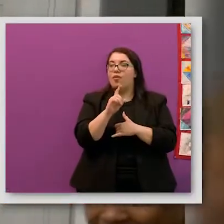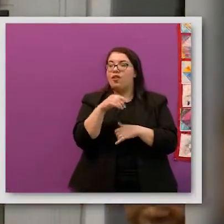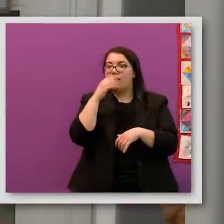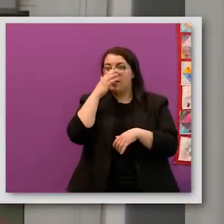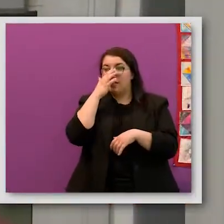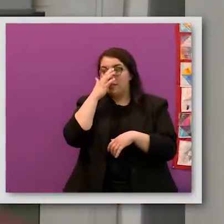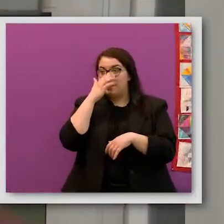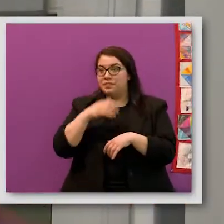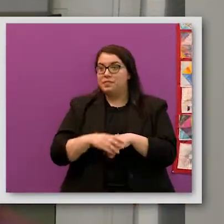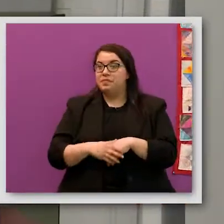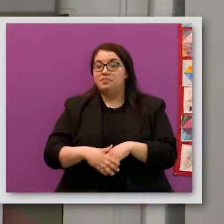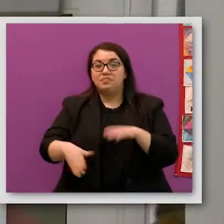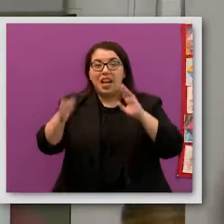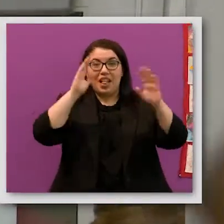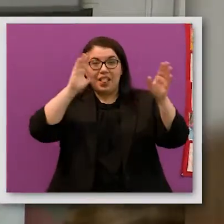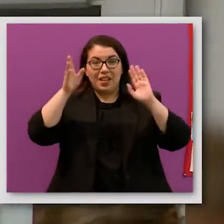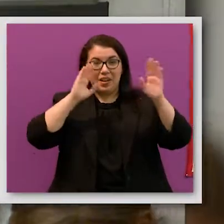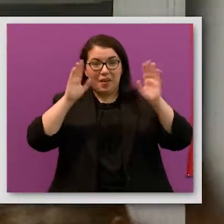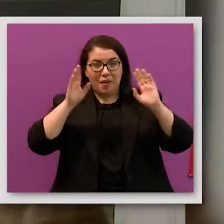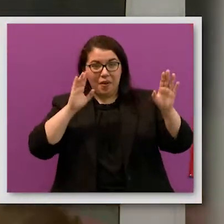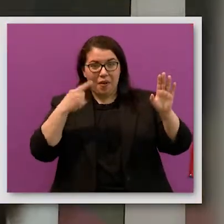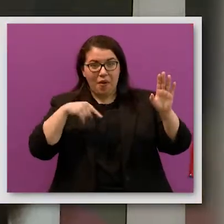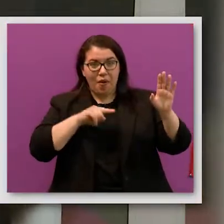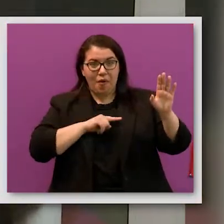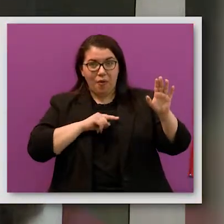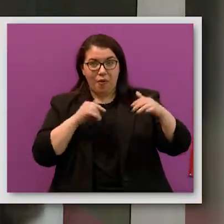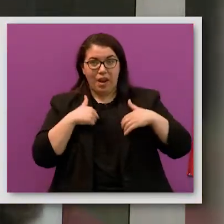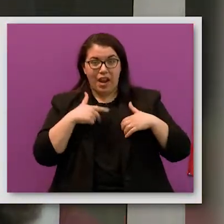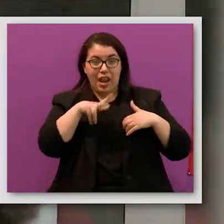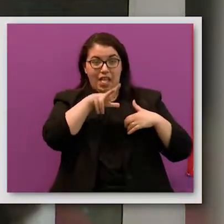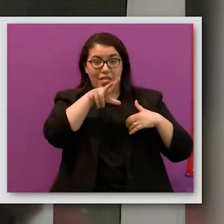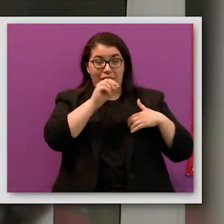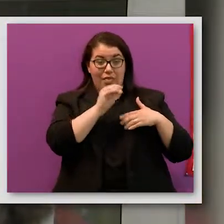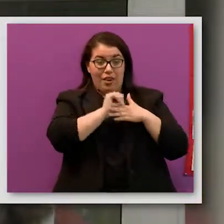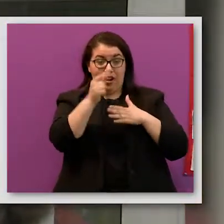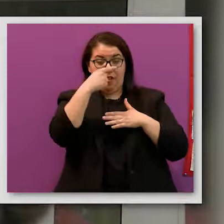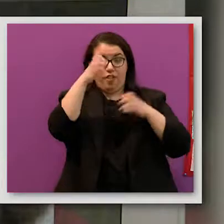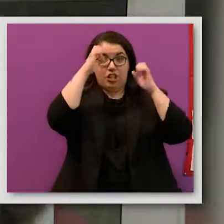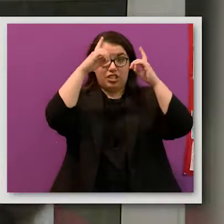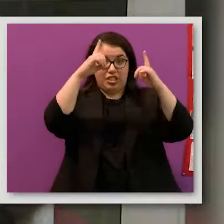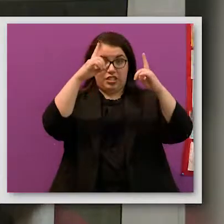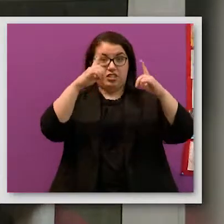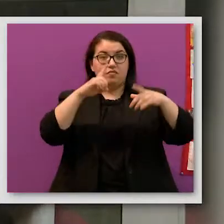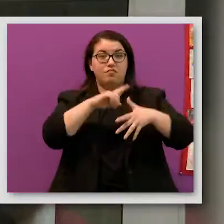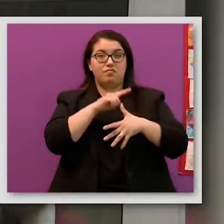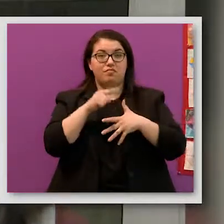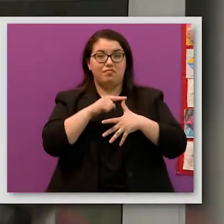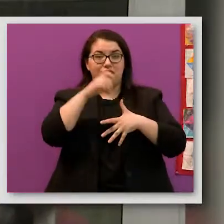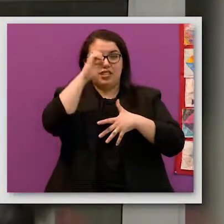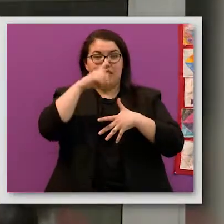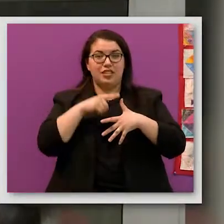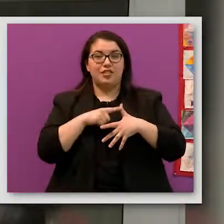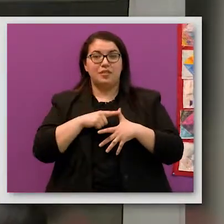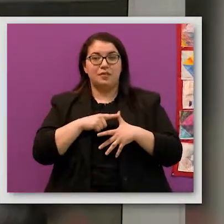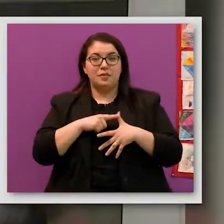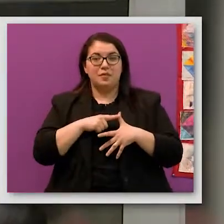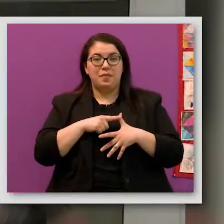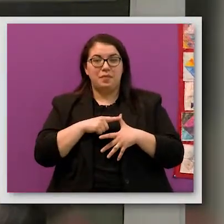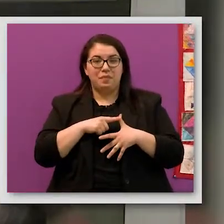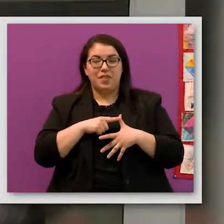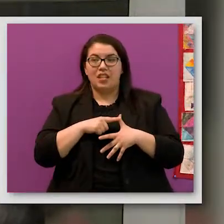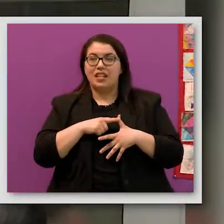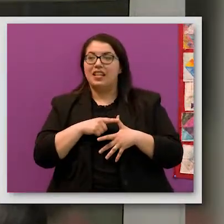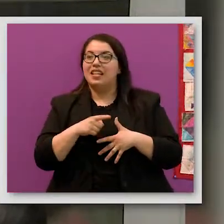Hello. We did $30 for education. Representing